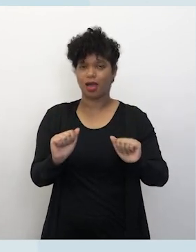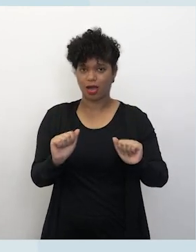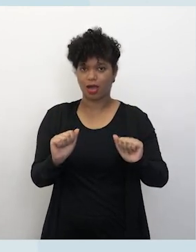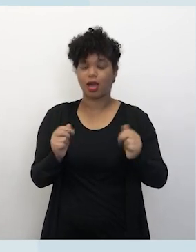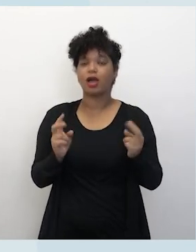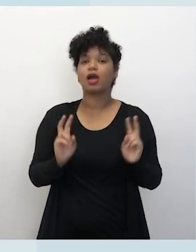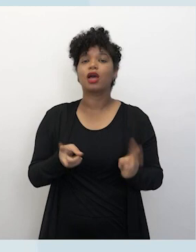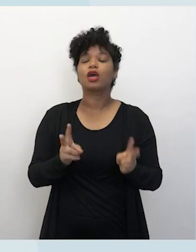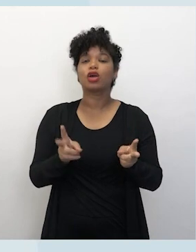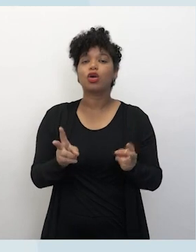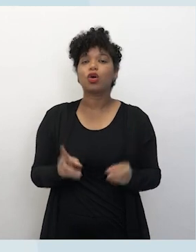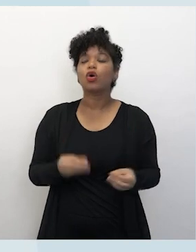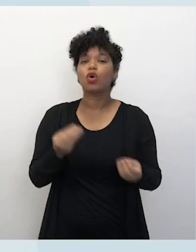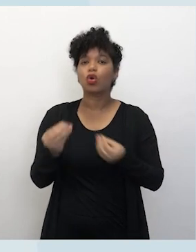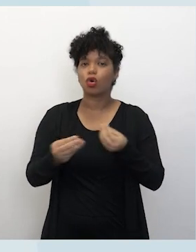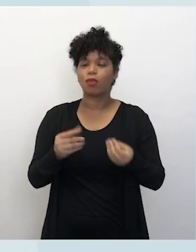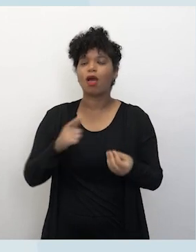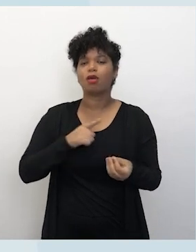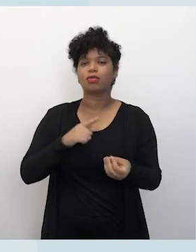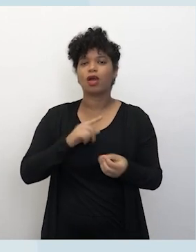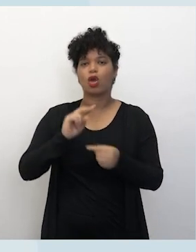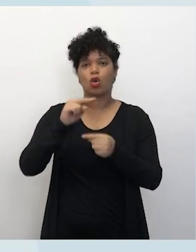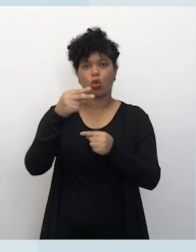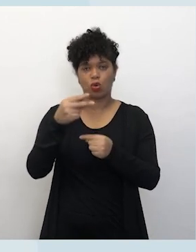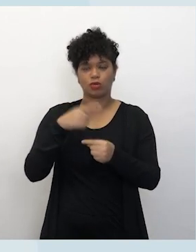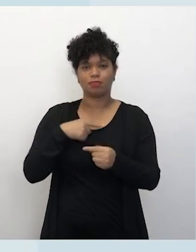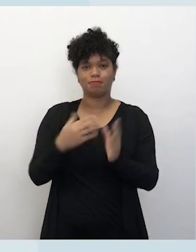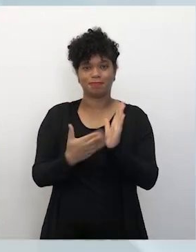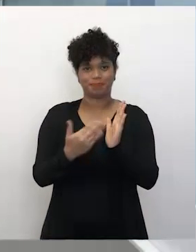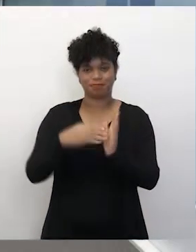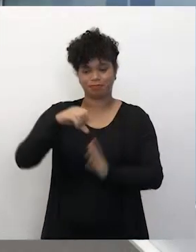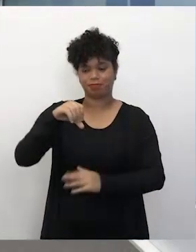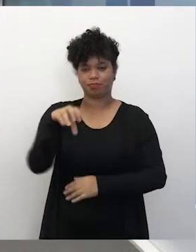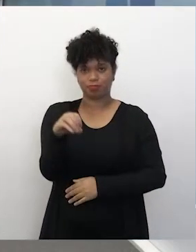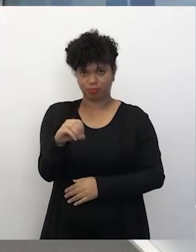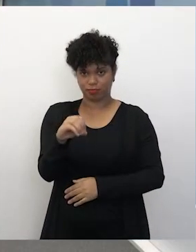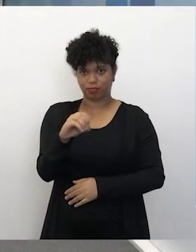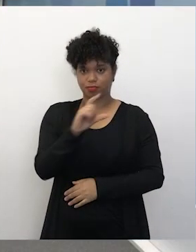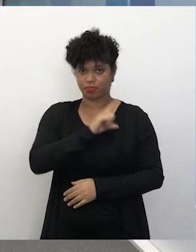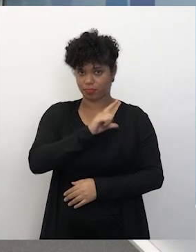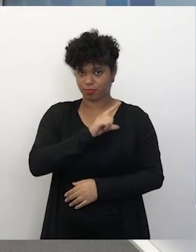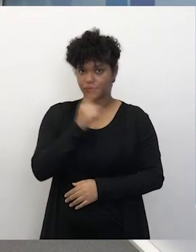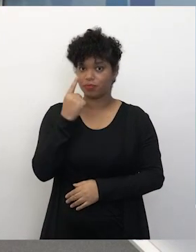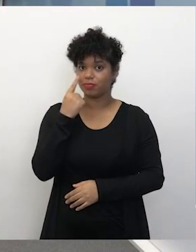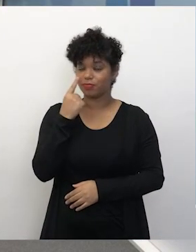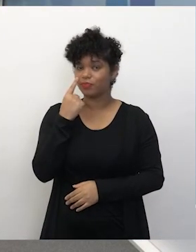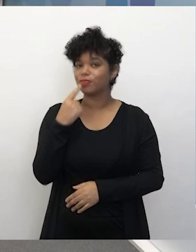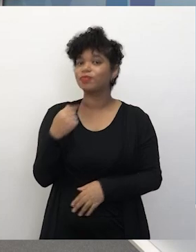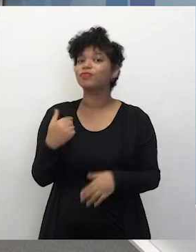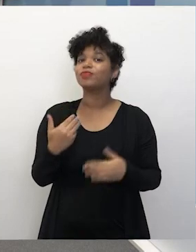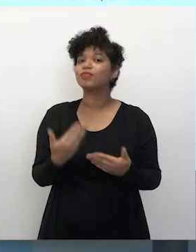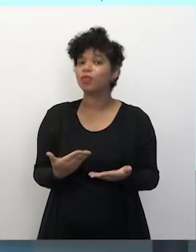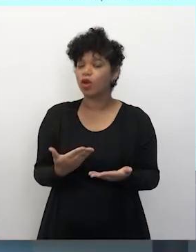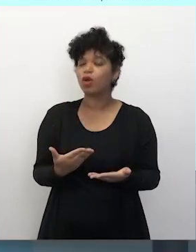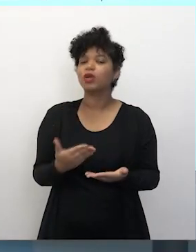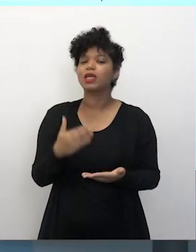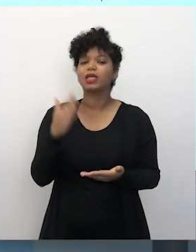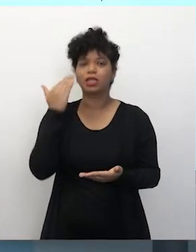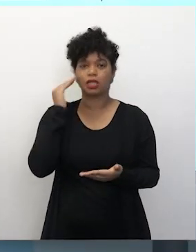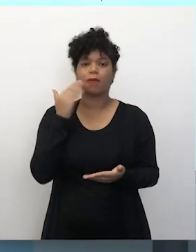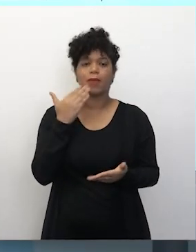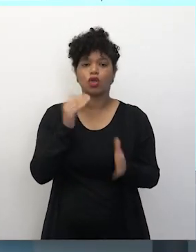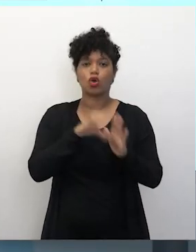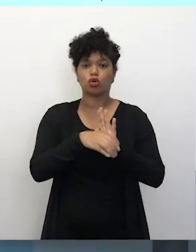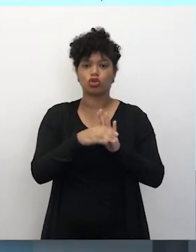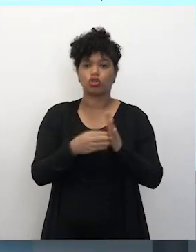outra palavrinha, os expoentes. Página 90 do material, tá? É essa a ideia, trabalhar esses conceitos na aula